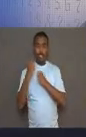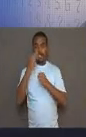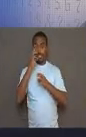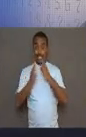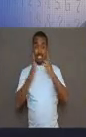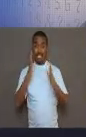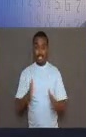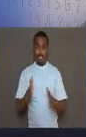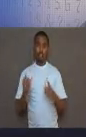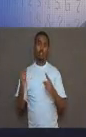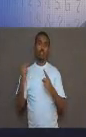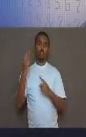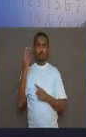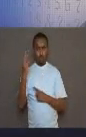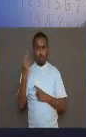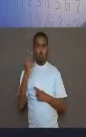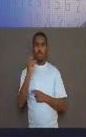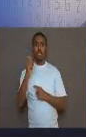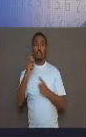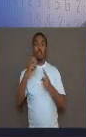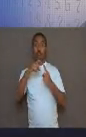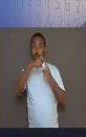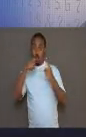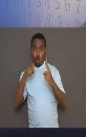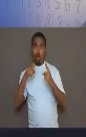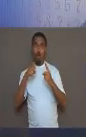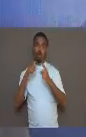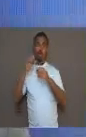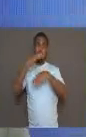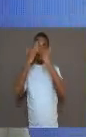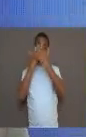scientists to and from the space labs.